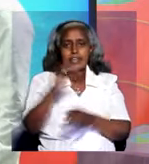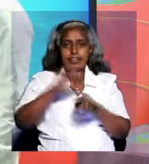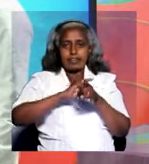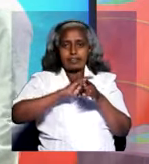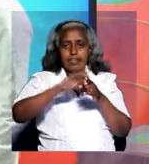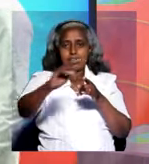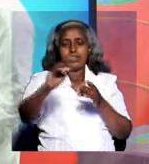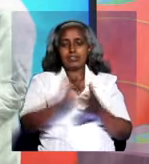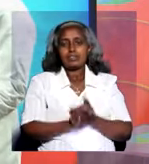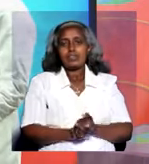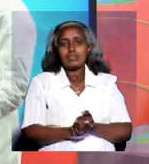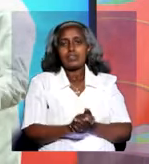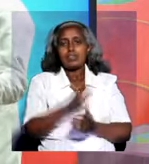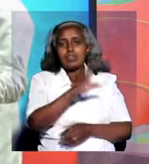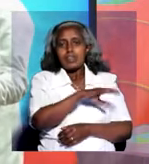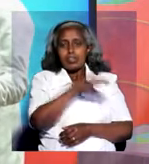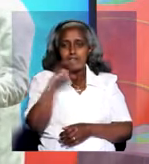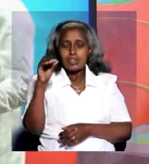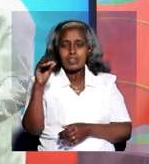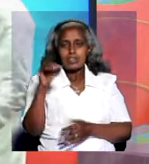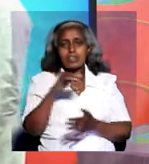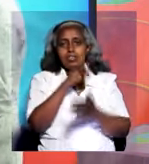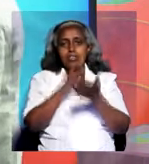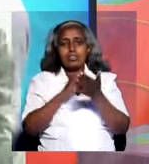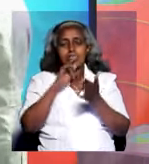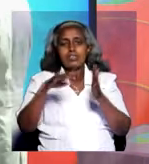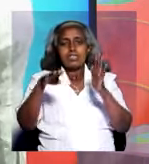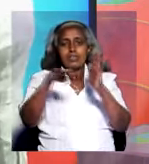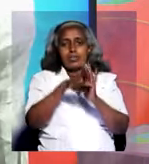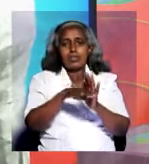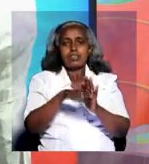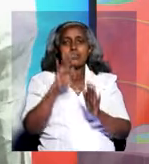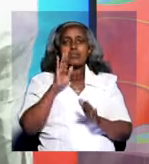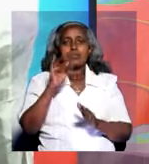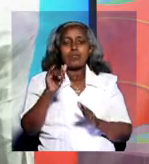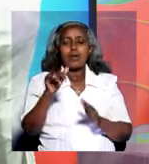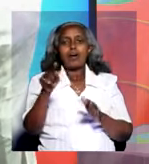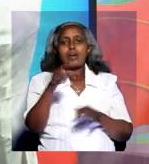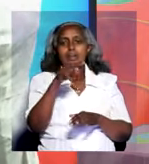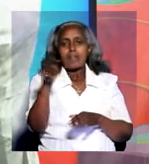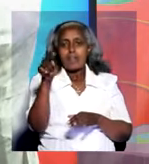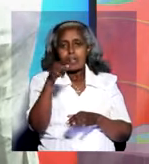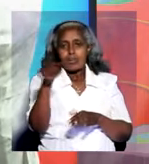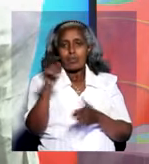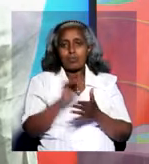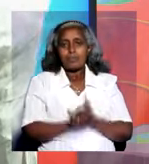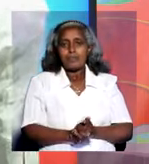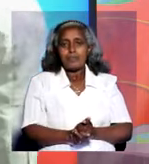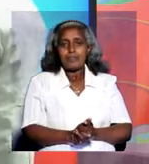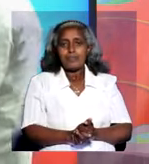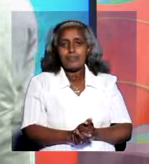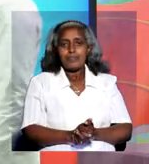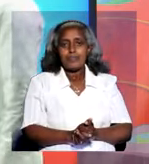direction, and it is represented by arrow.